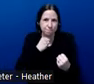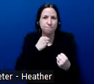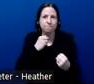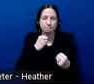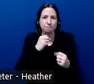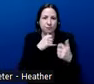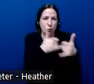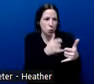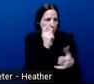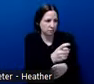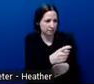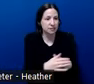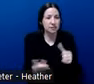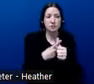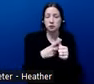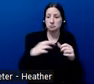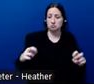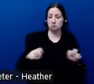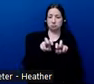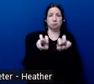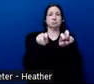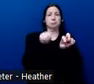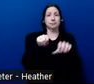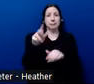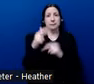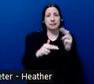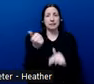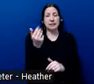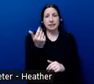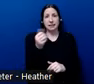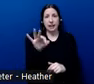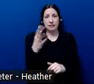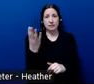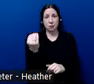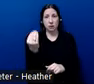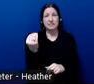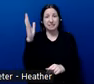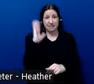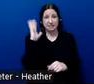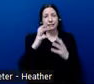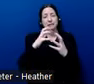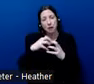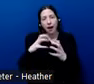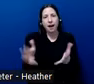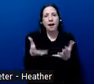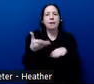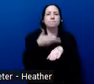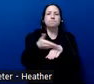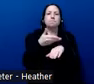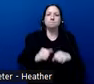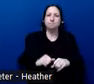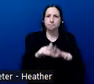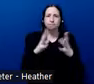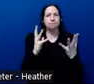entry stairs built in 1914 were among the features brought back to life. Other historical